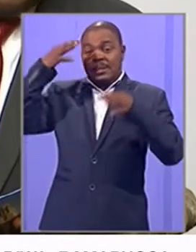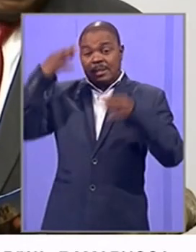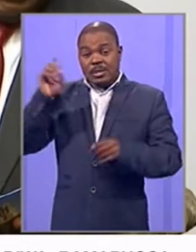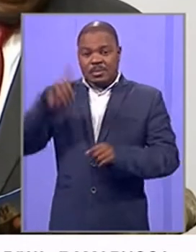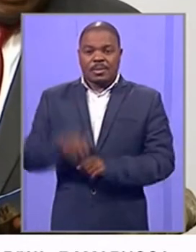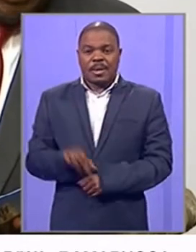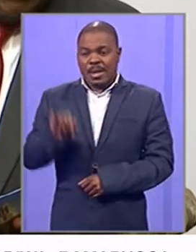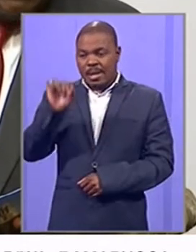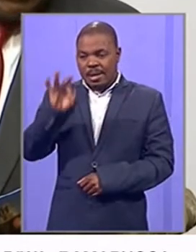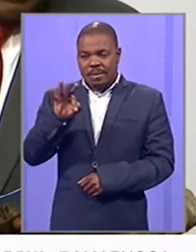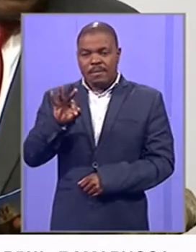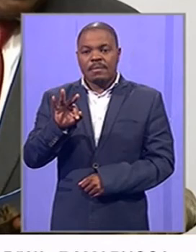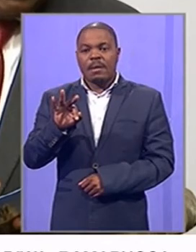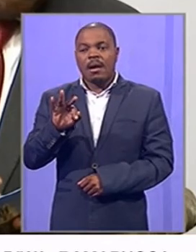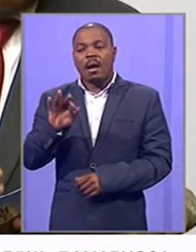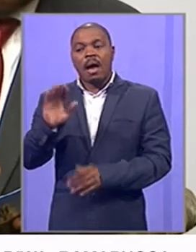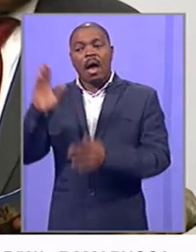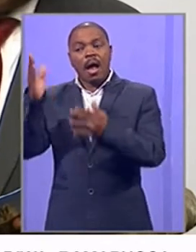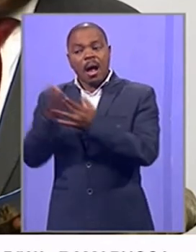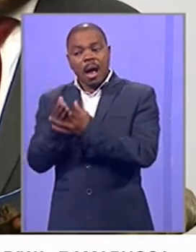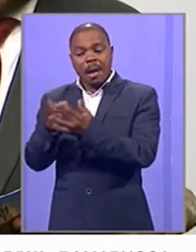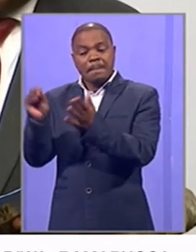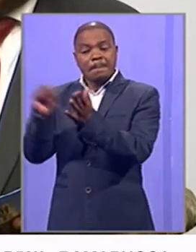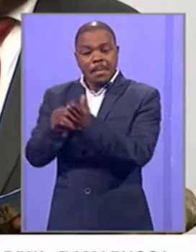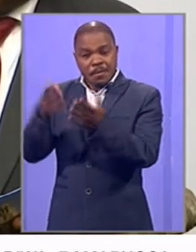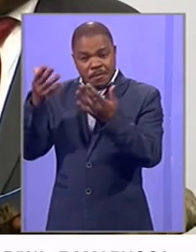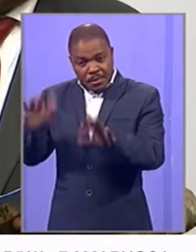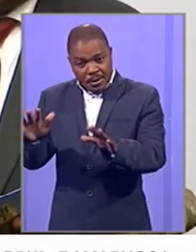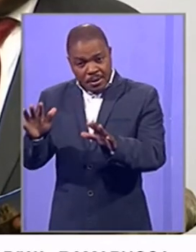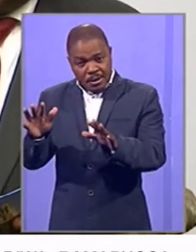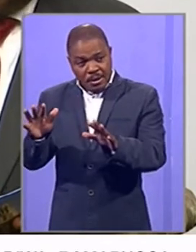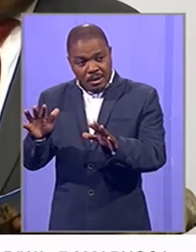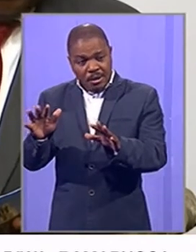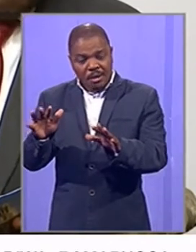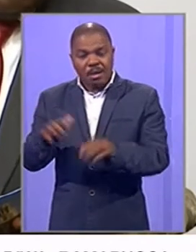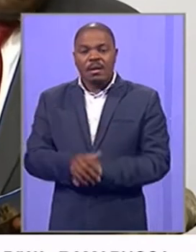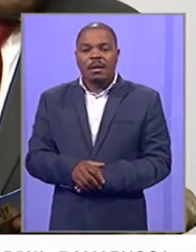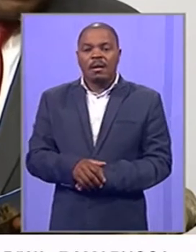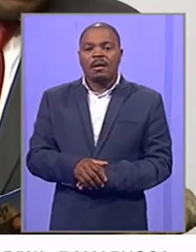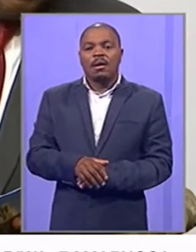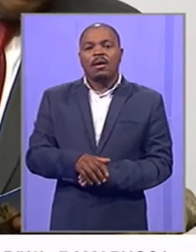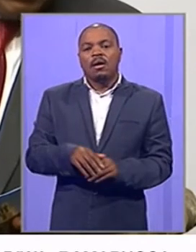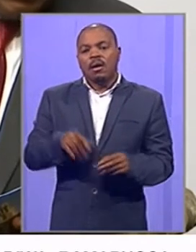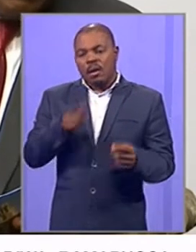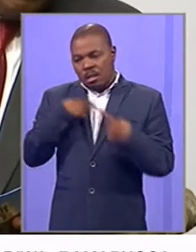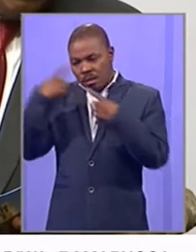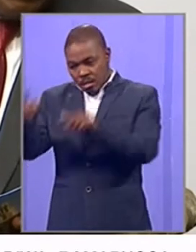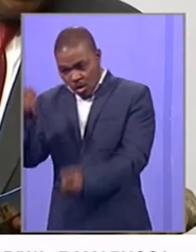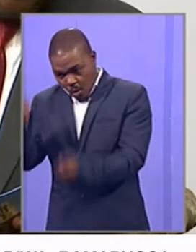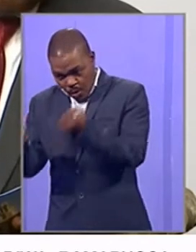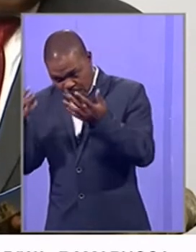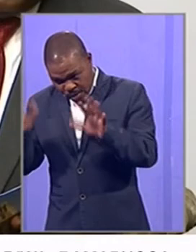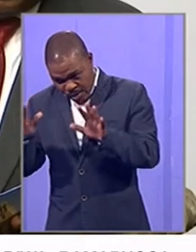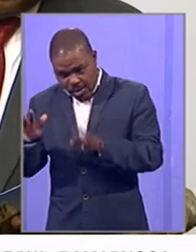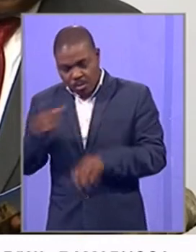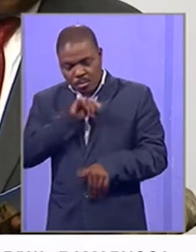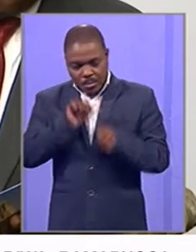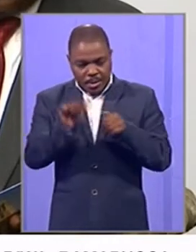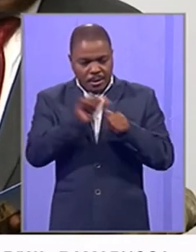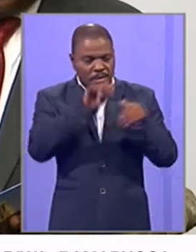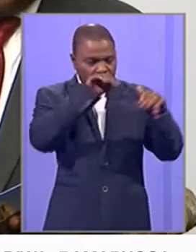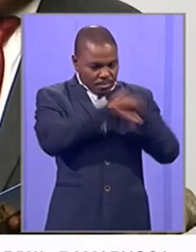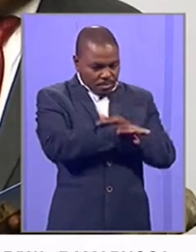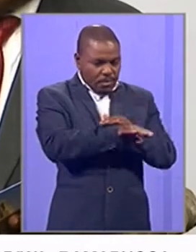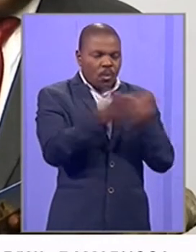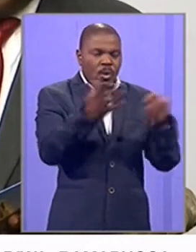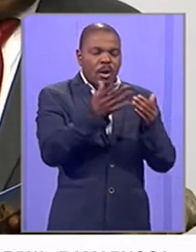if there are allegations against any one of us, we should present ourselves to the Integrity